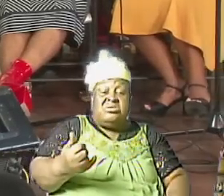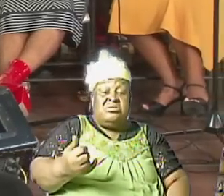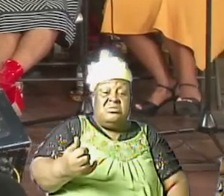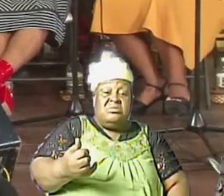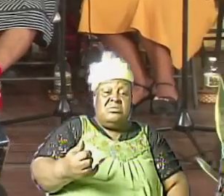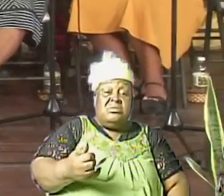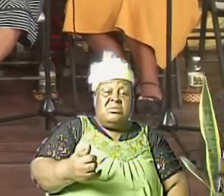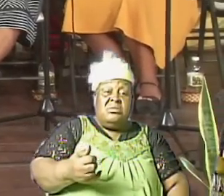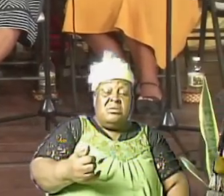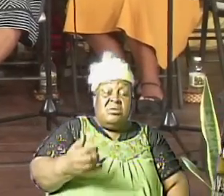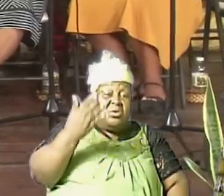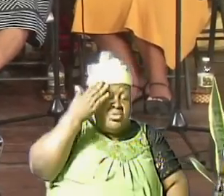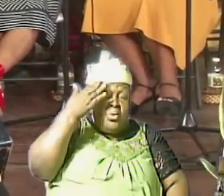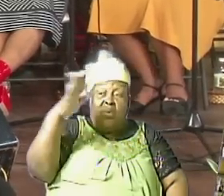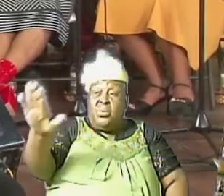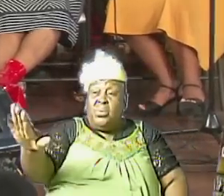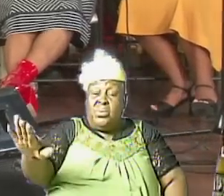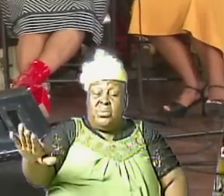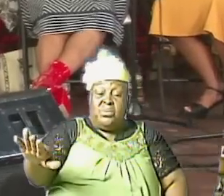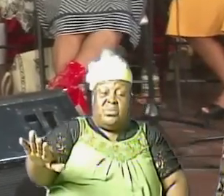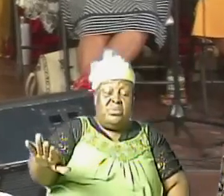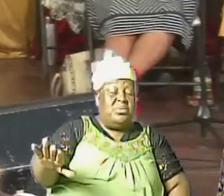you're not aware.